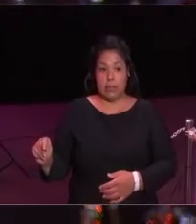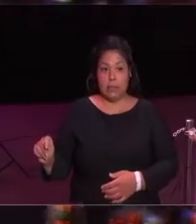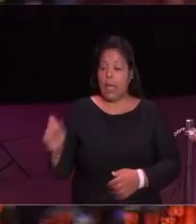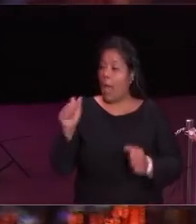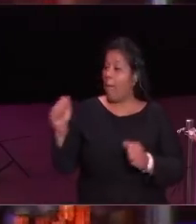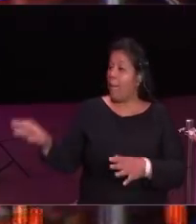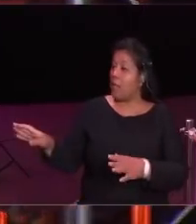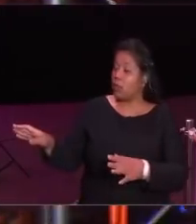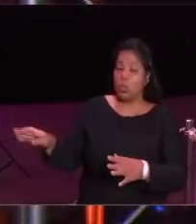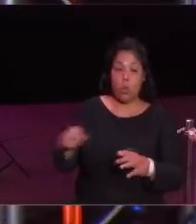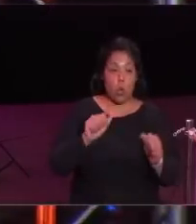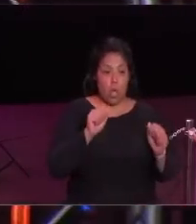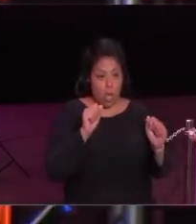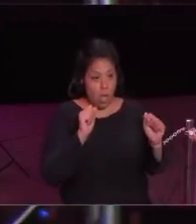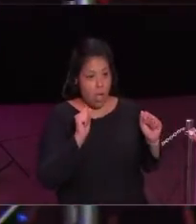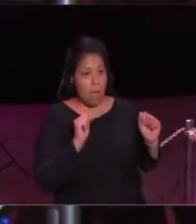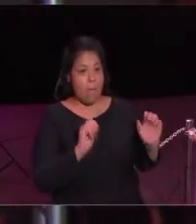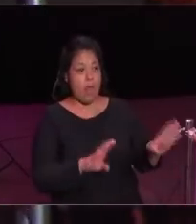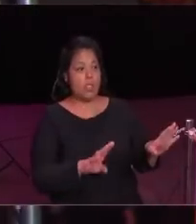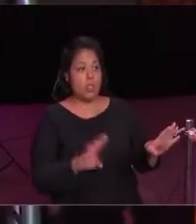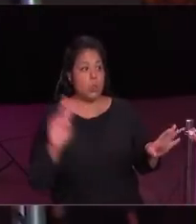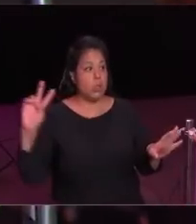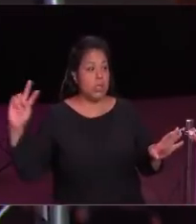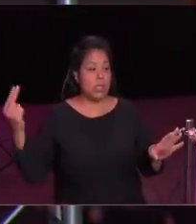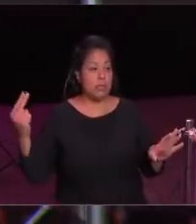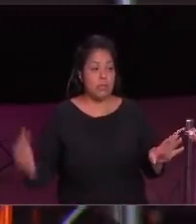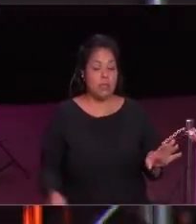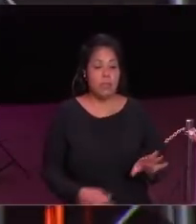God bless you, second, God bless you.